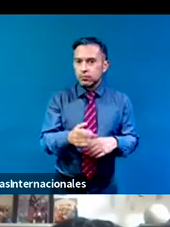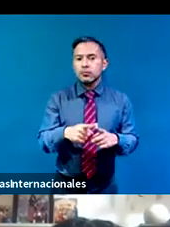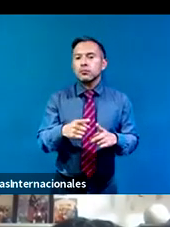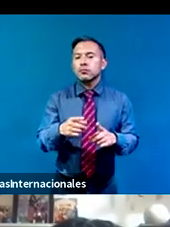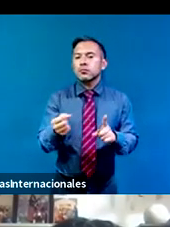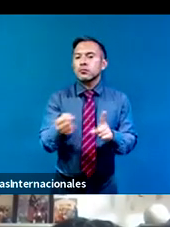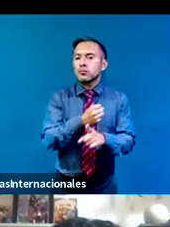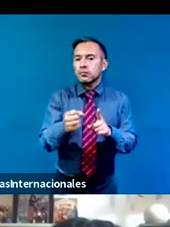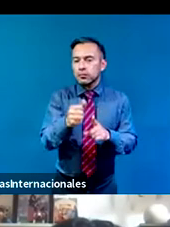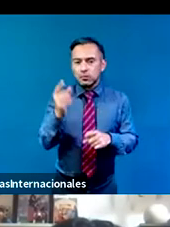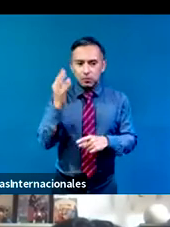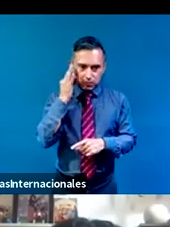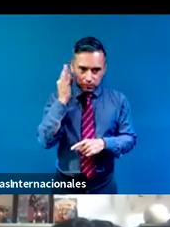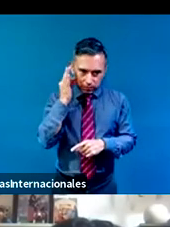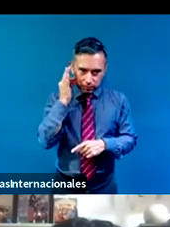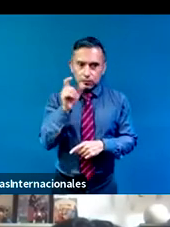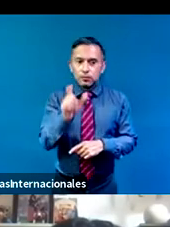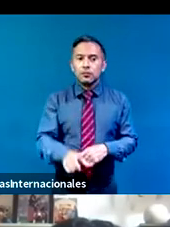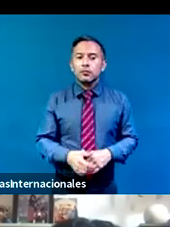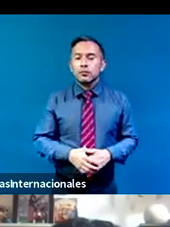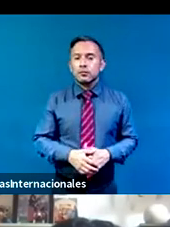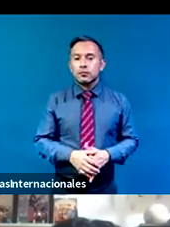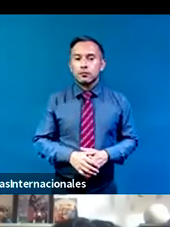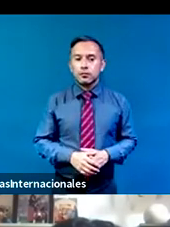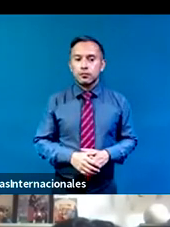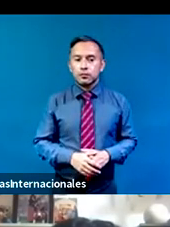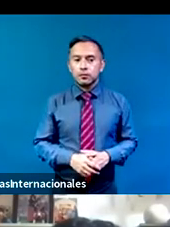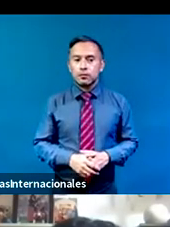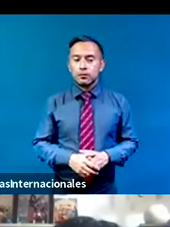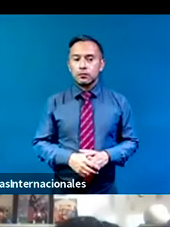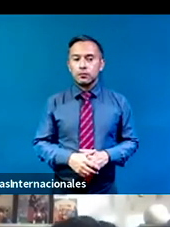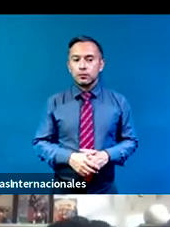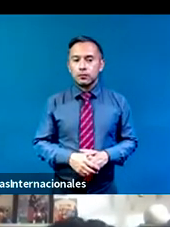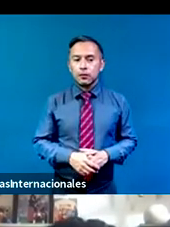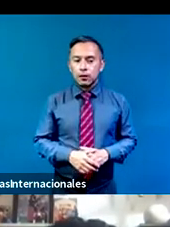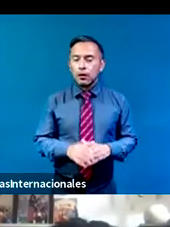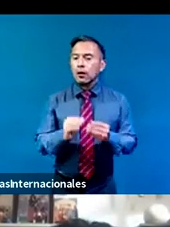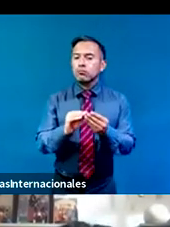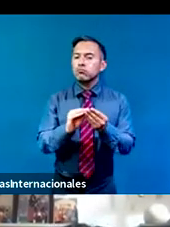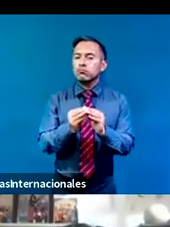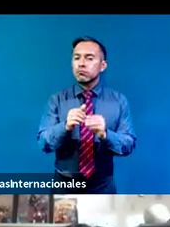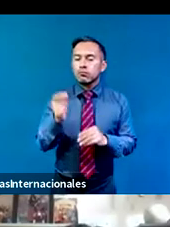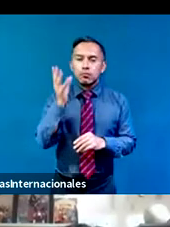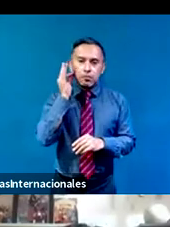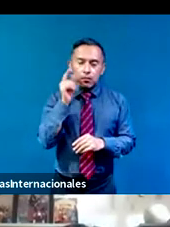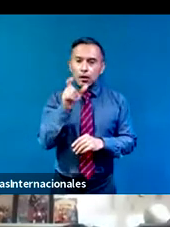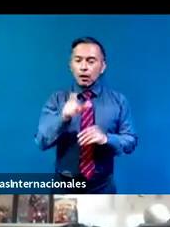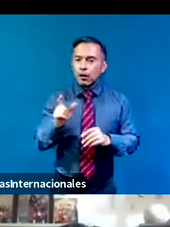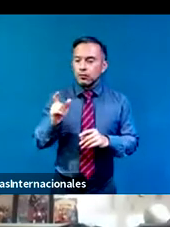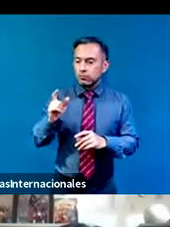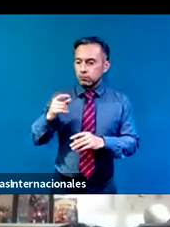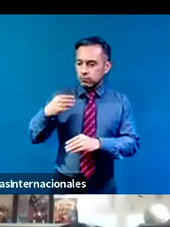And Afro-descendant and Indigenous women are particularly affected. What kind of economy do we need